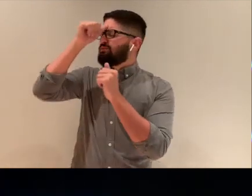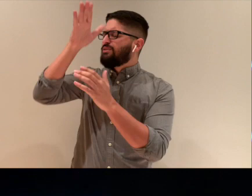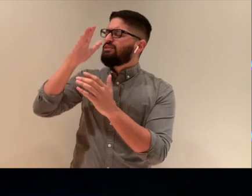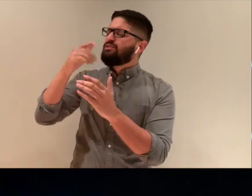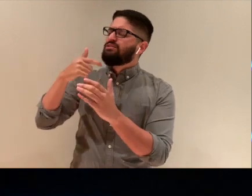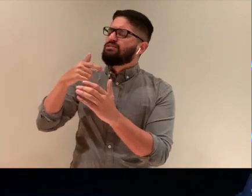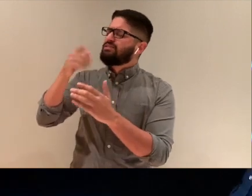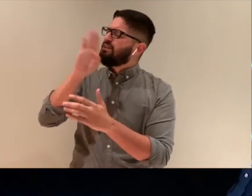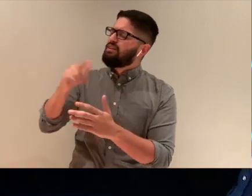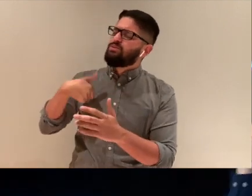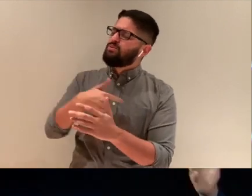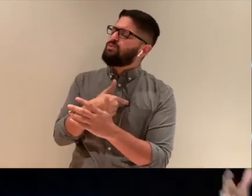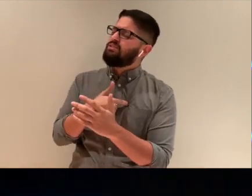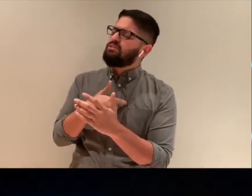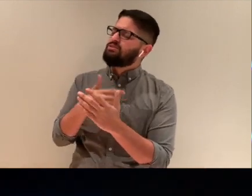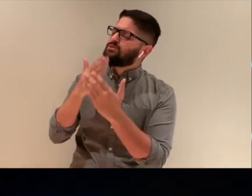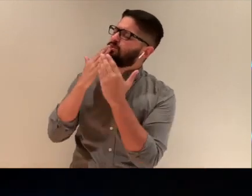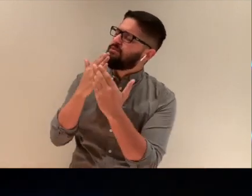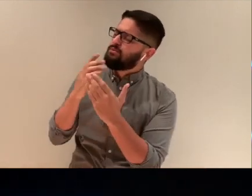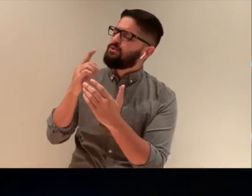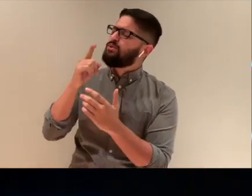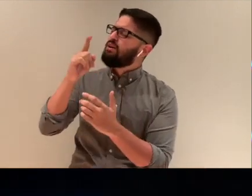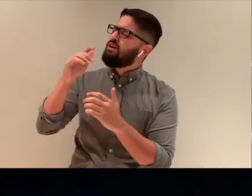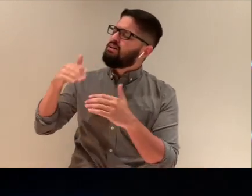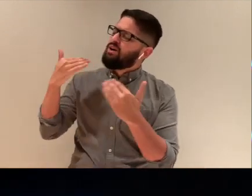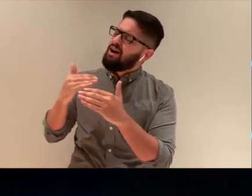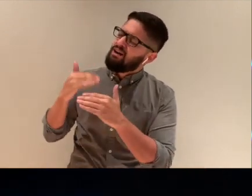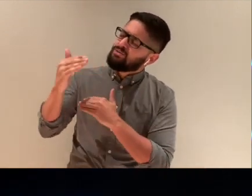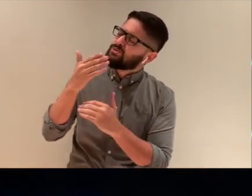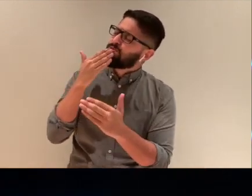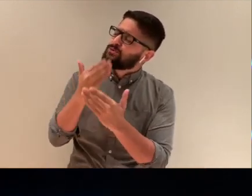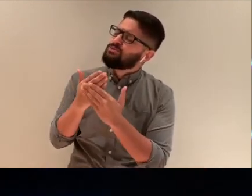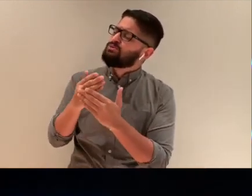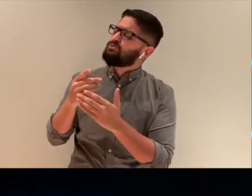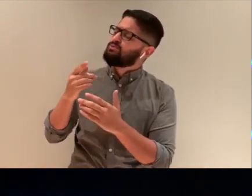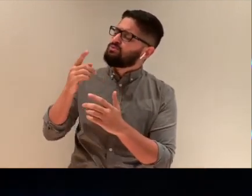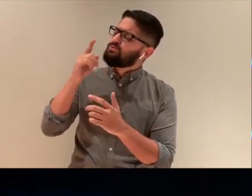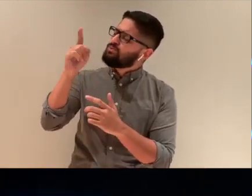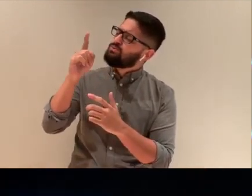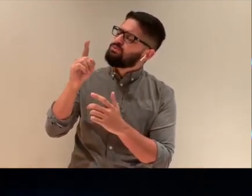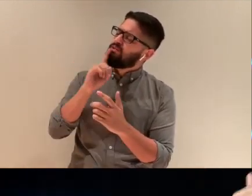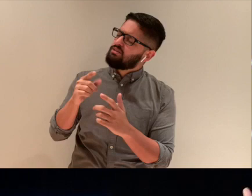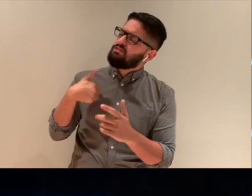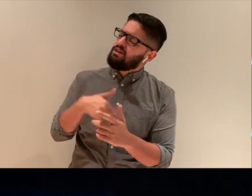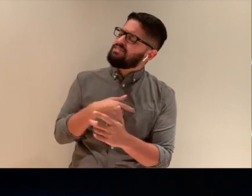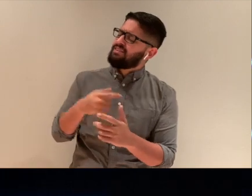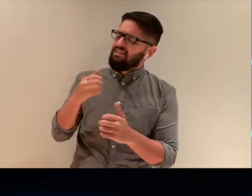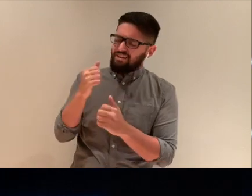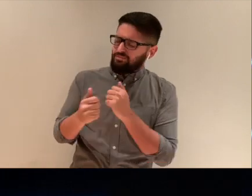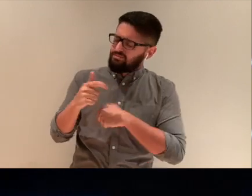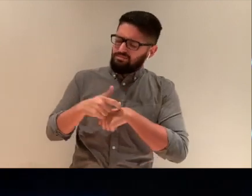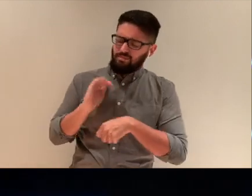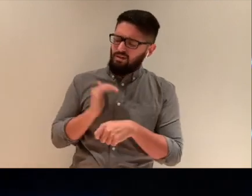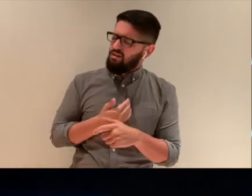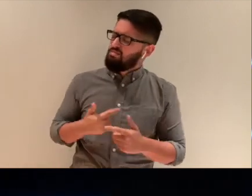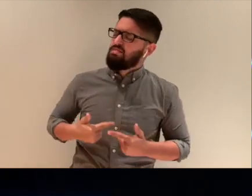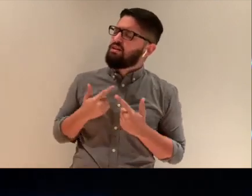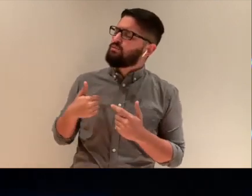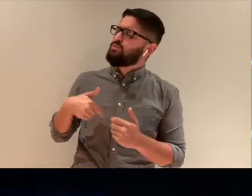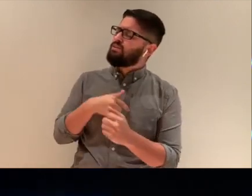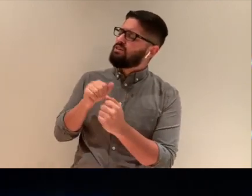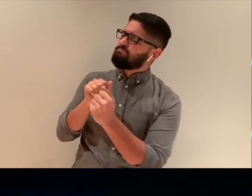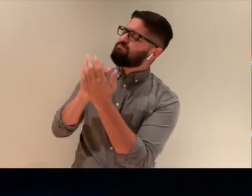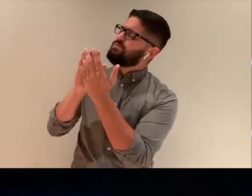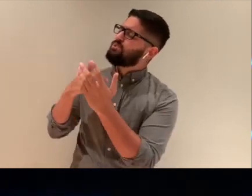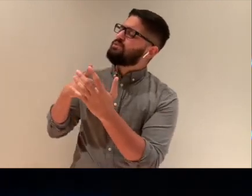word. Father God, we are just so grateful of how good you are to us, that in every season of our life, we can come